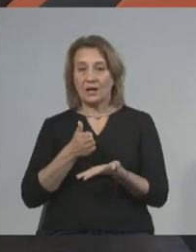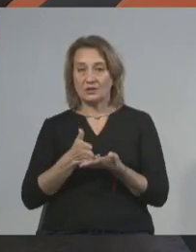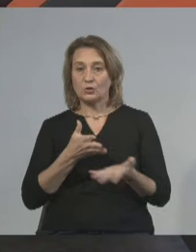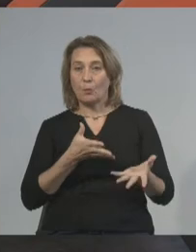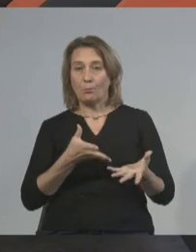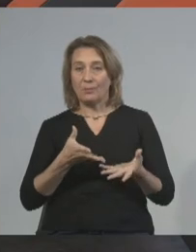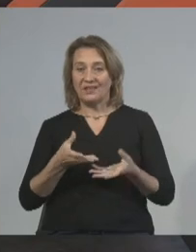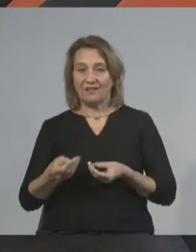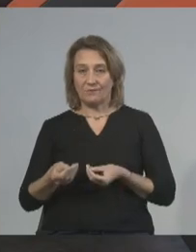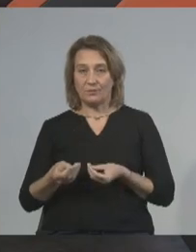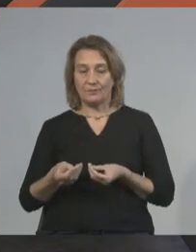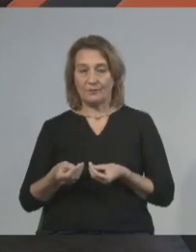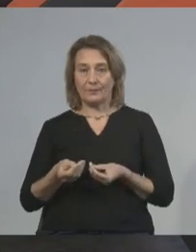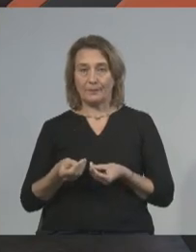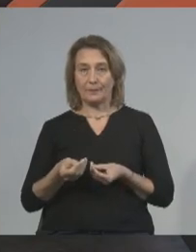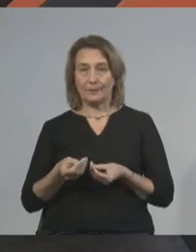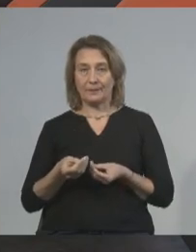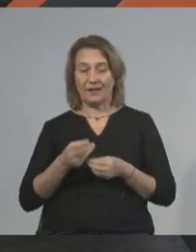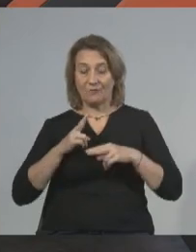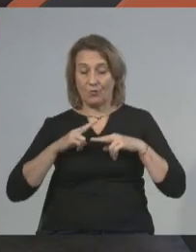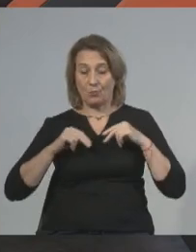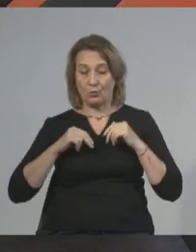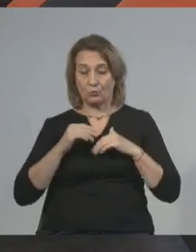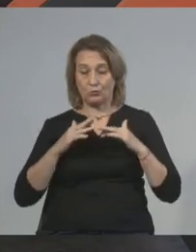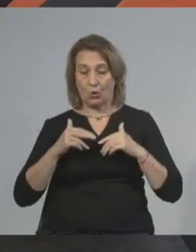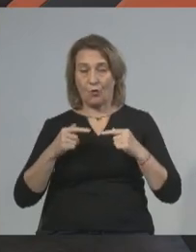influence operations concept